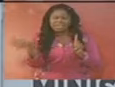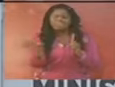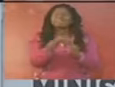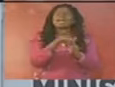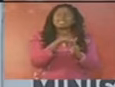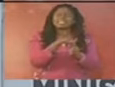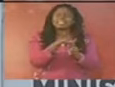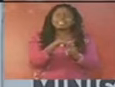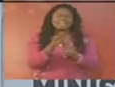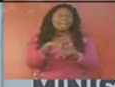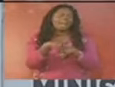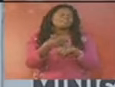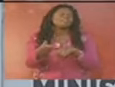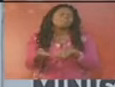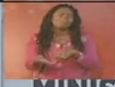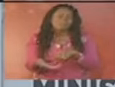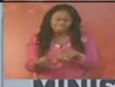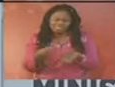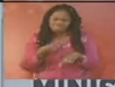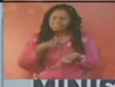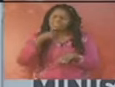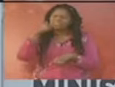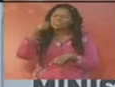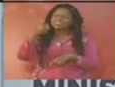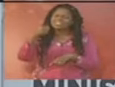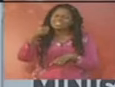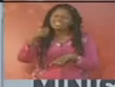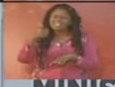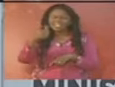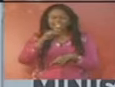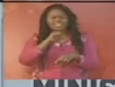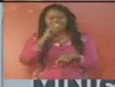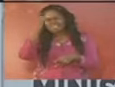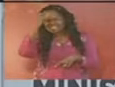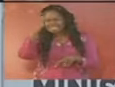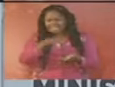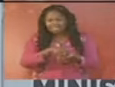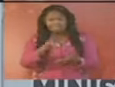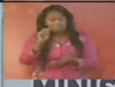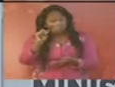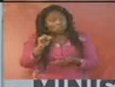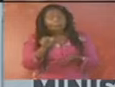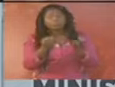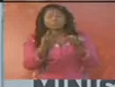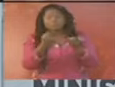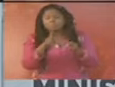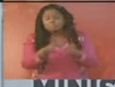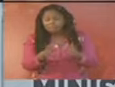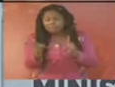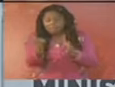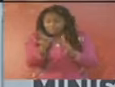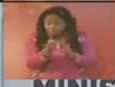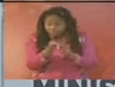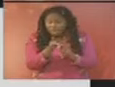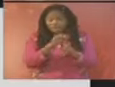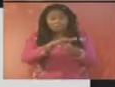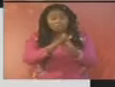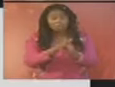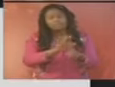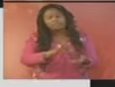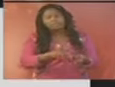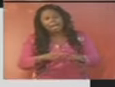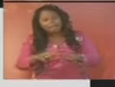infected. The addition of the persons that have already been infected and have naturally acquired immunity, in addition to